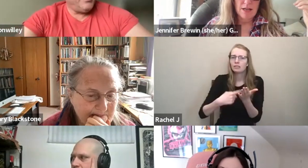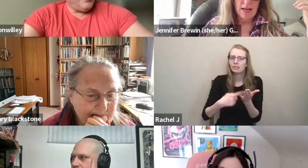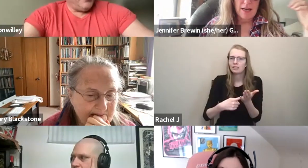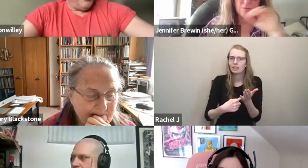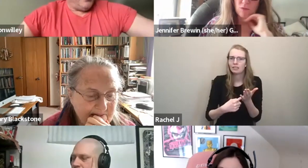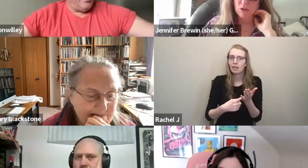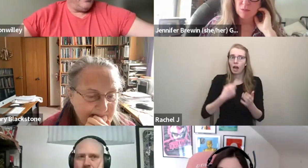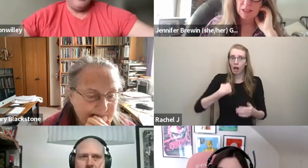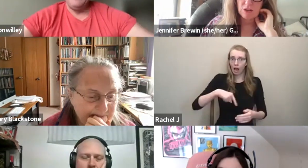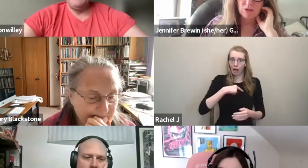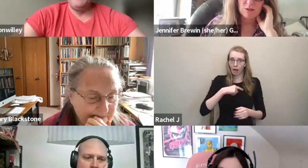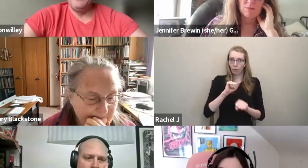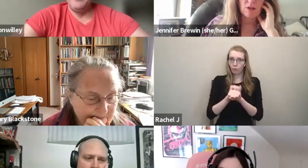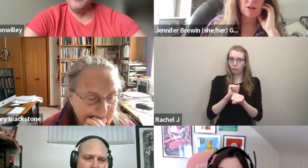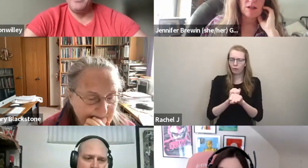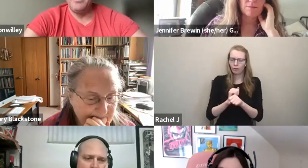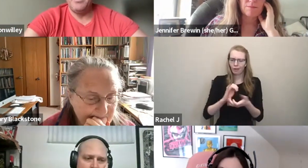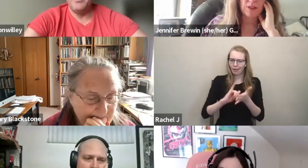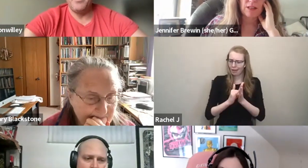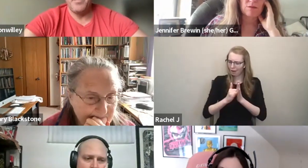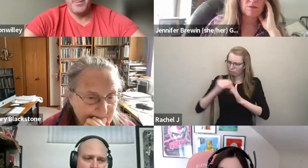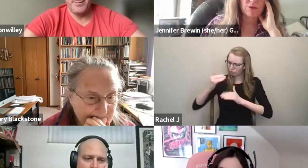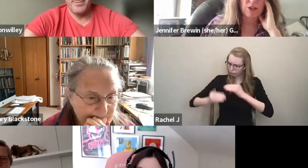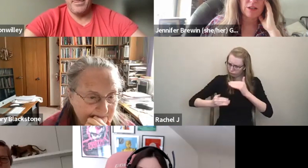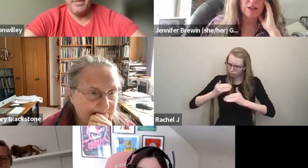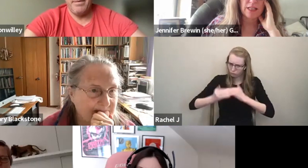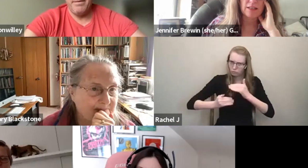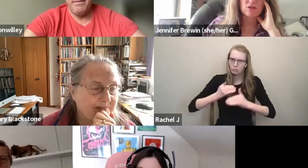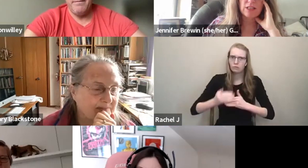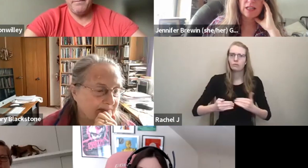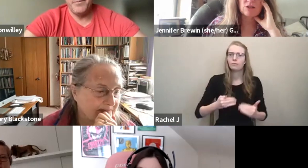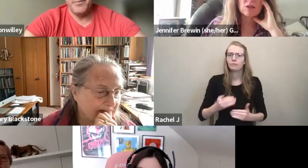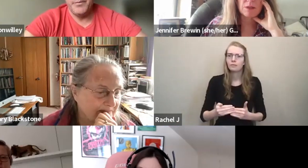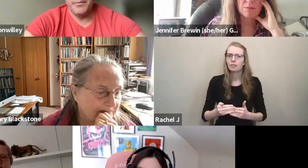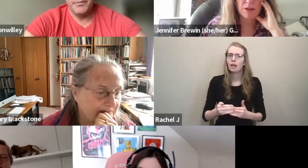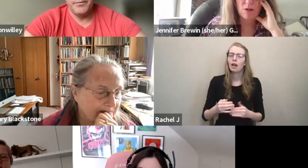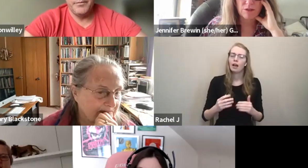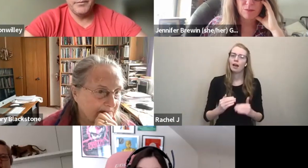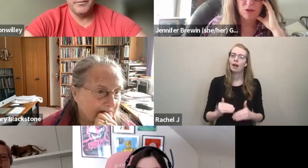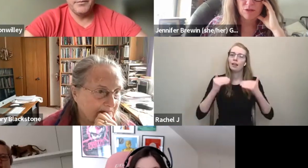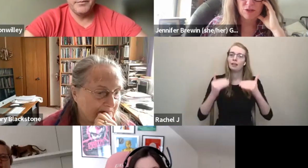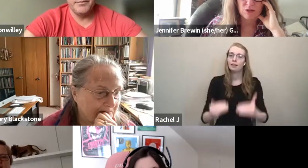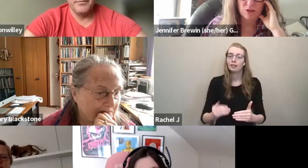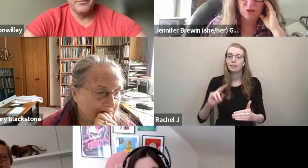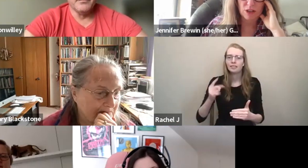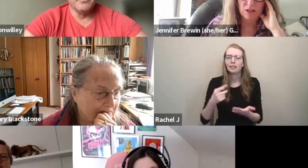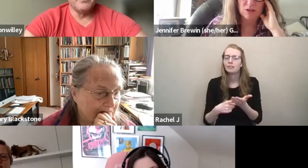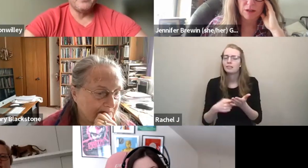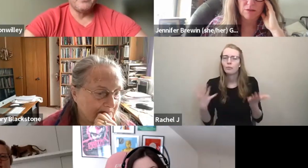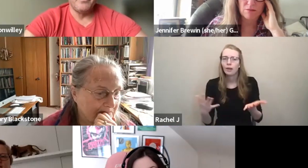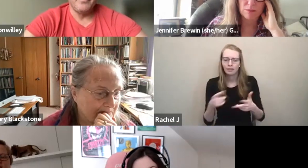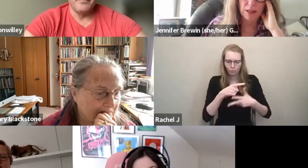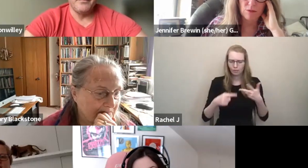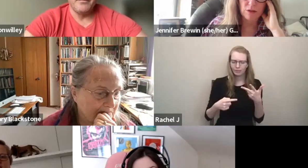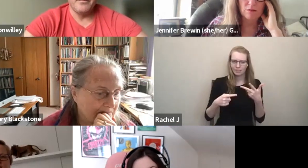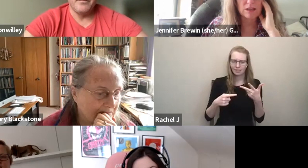are. We're going to speak to some, then for the next sort of section, we'll speak about what we've observed over the years